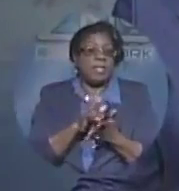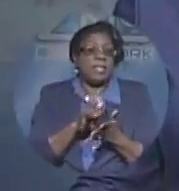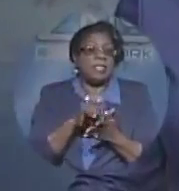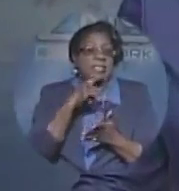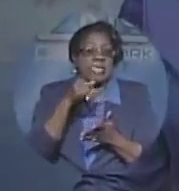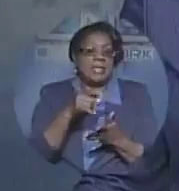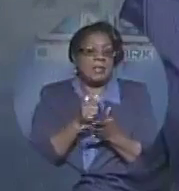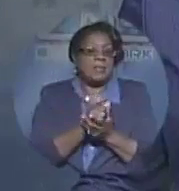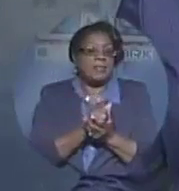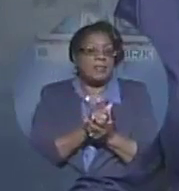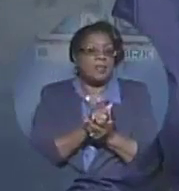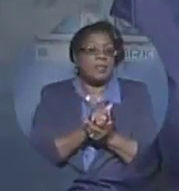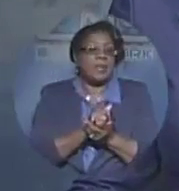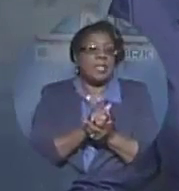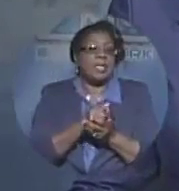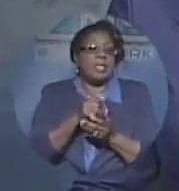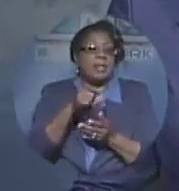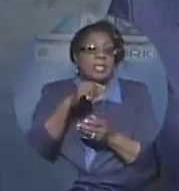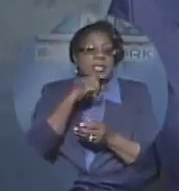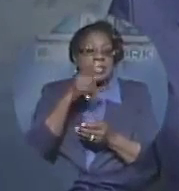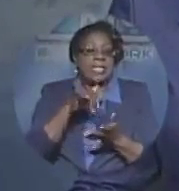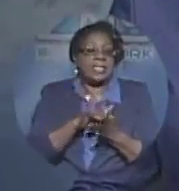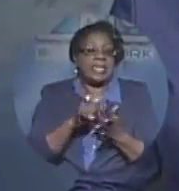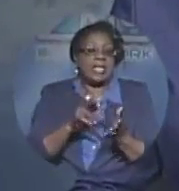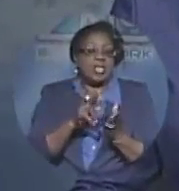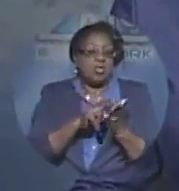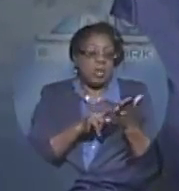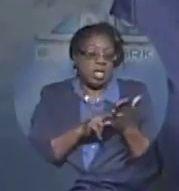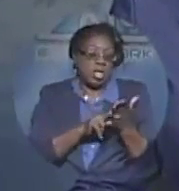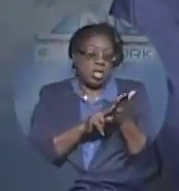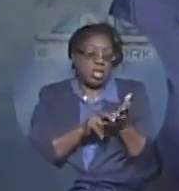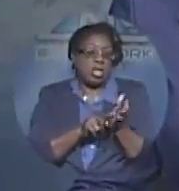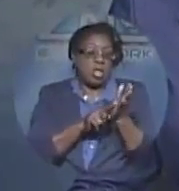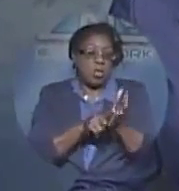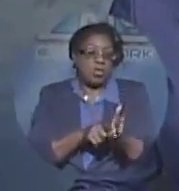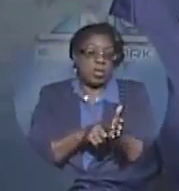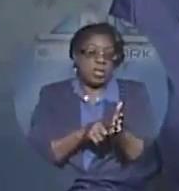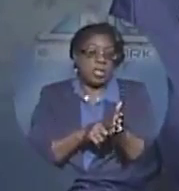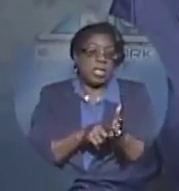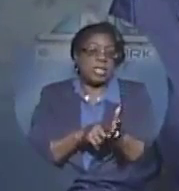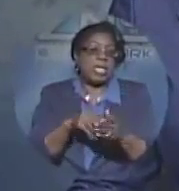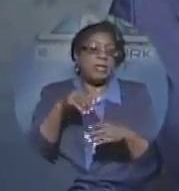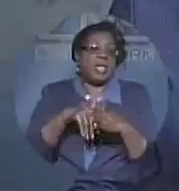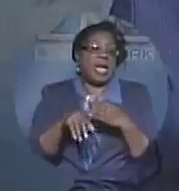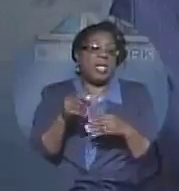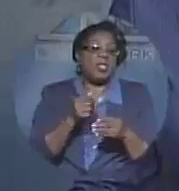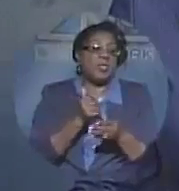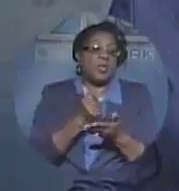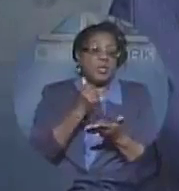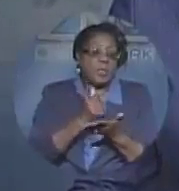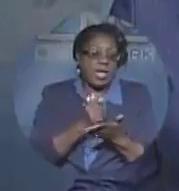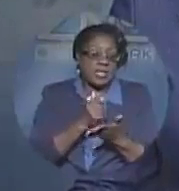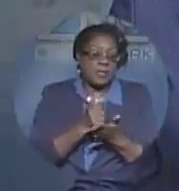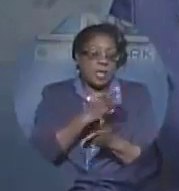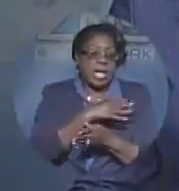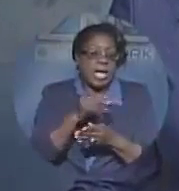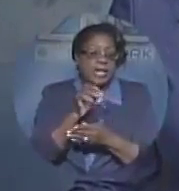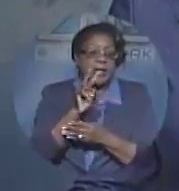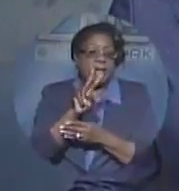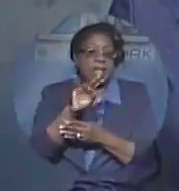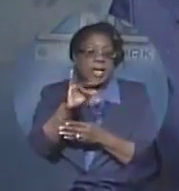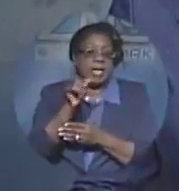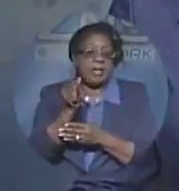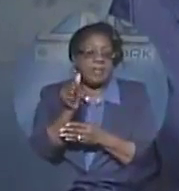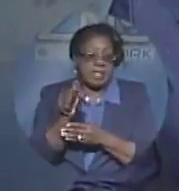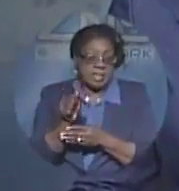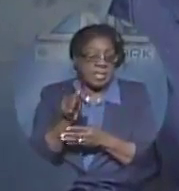in public office. In fact, he says the record shows that with regard to both passport issuance and visa issuance, he never issued